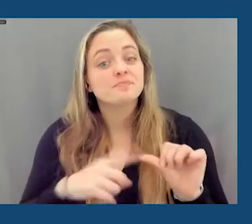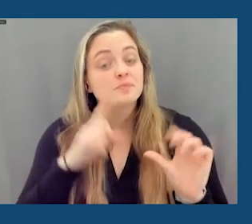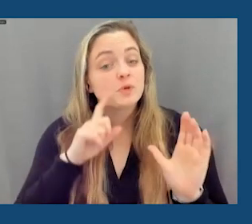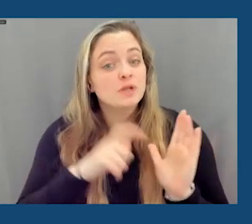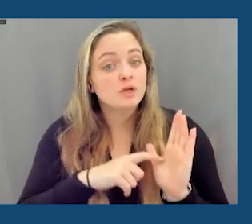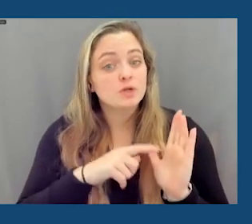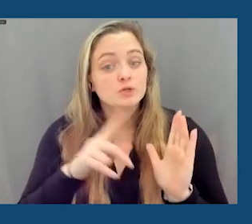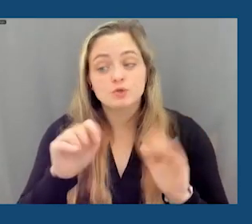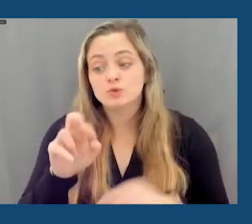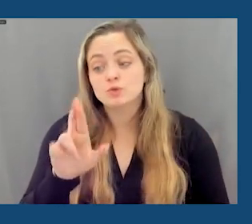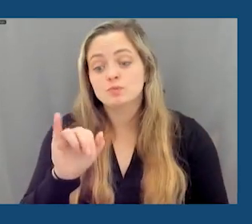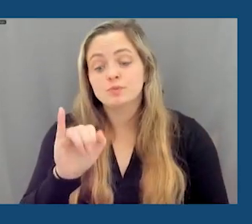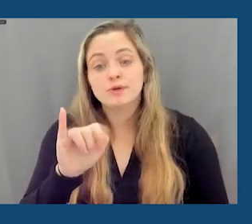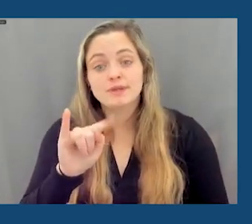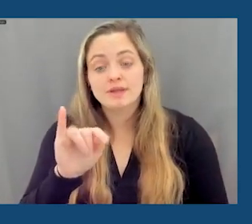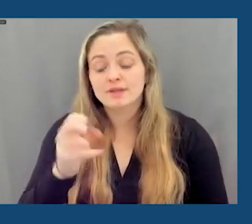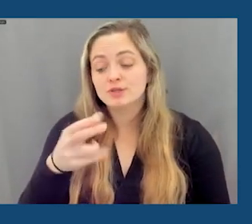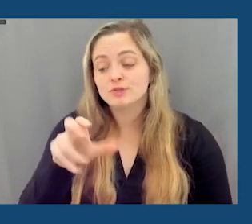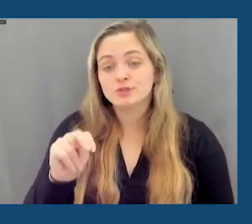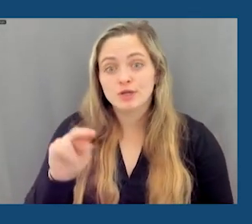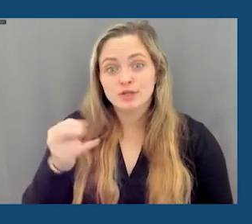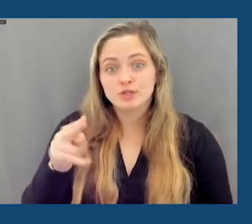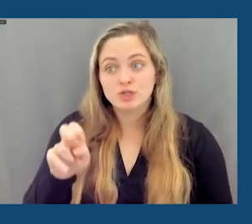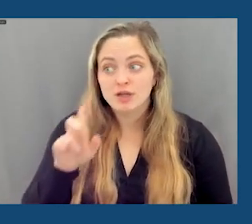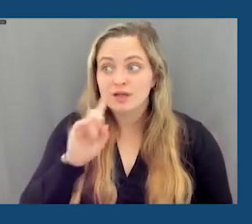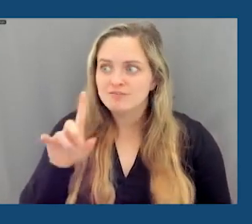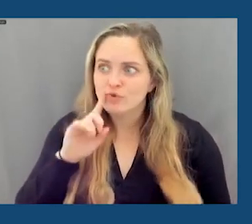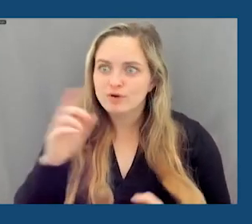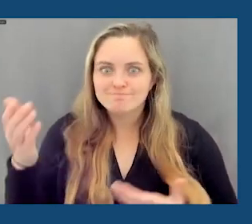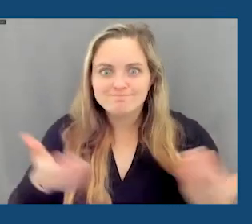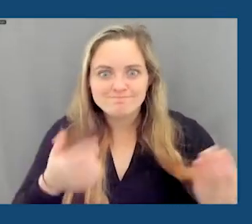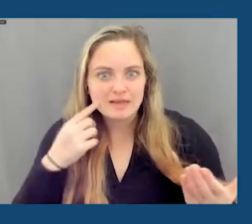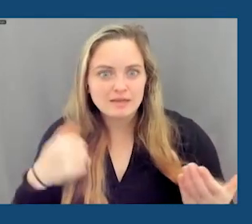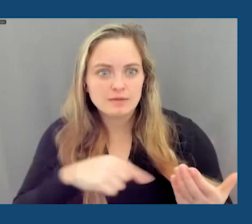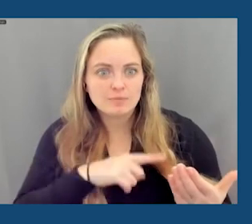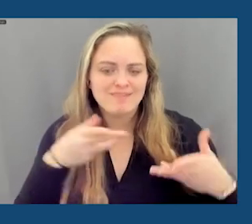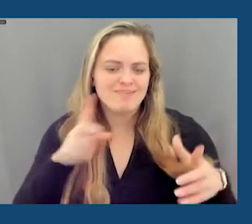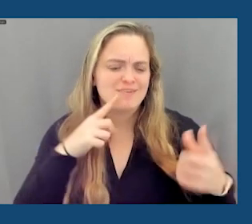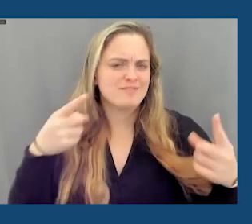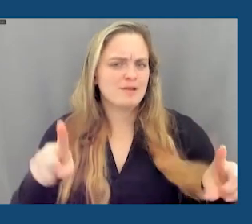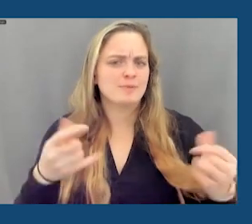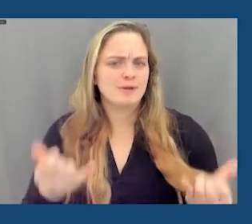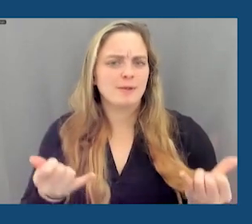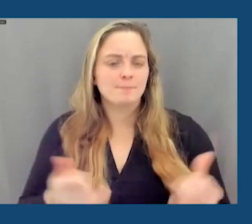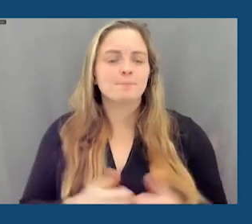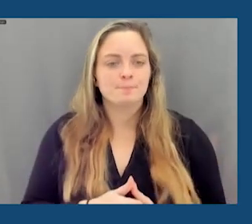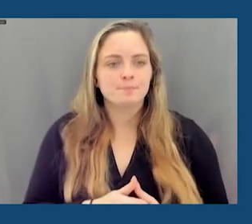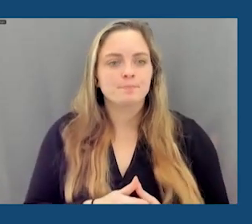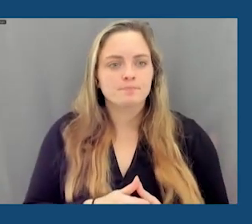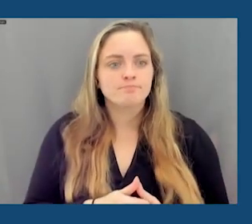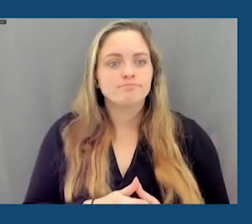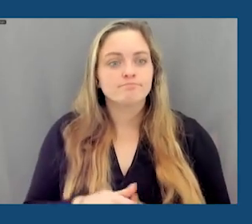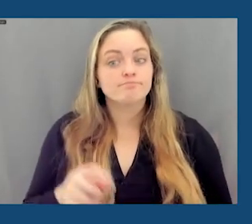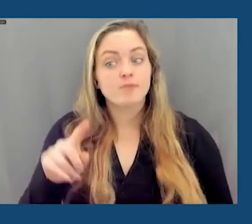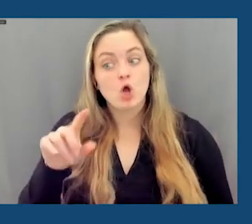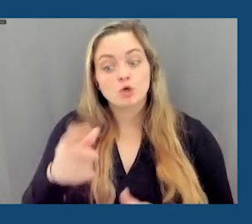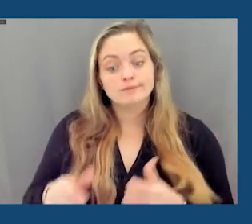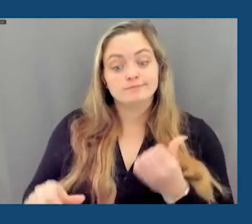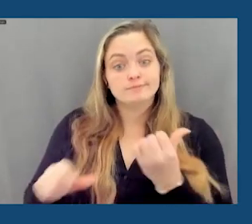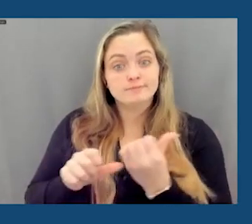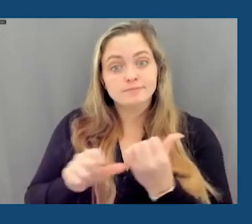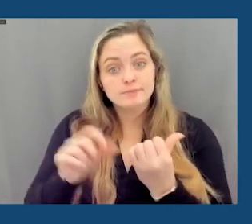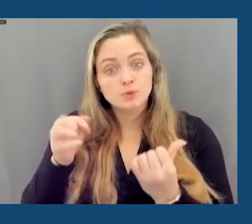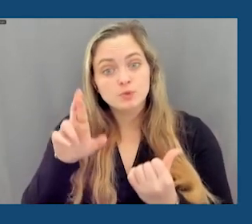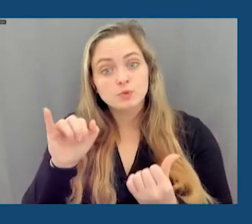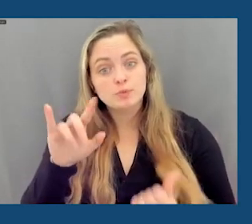superintendent, Shannon Shine, for inviting me and allowing this forum to take place today. Laura Logan King, our assistant superintendent, who has